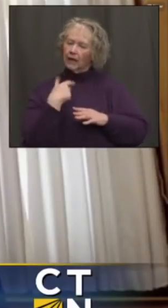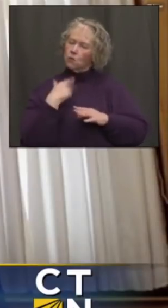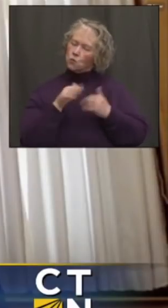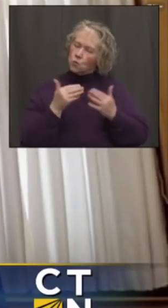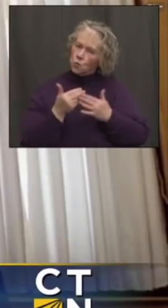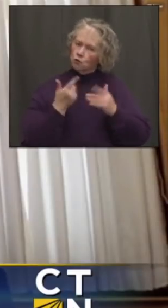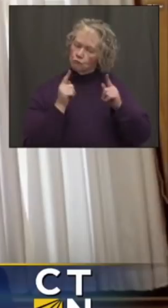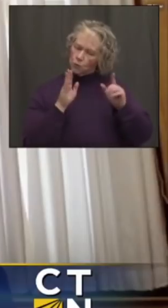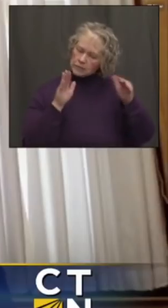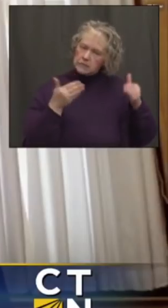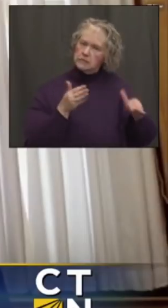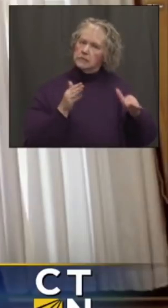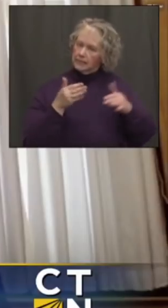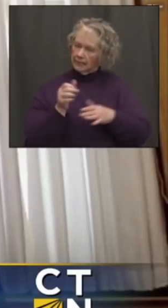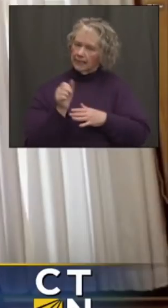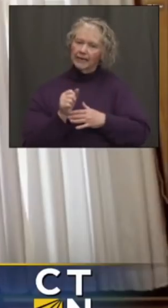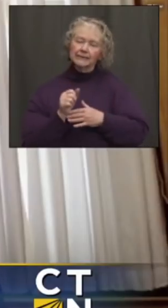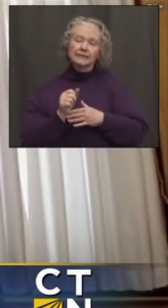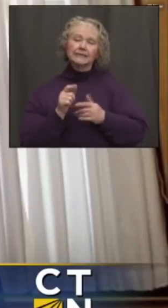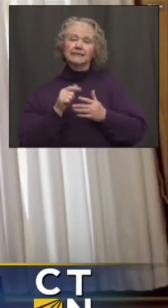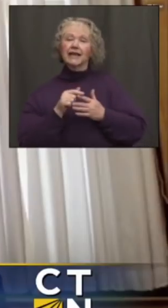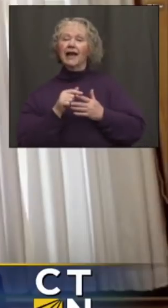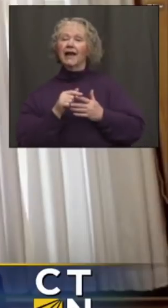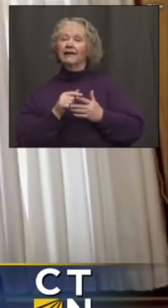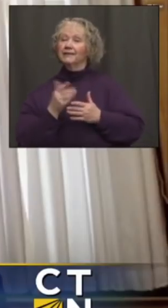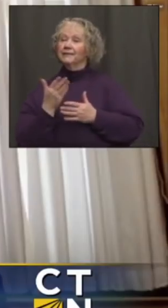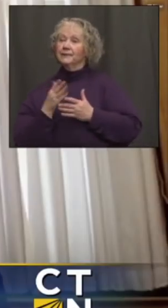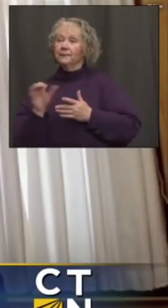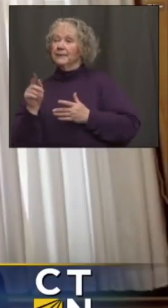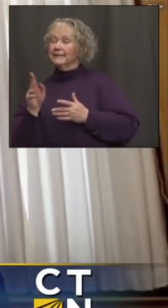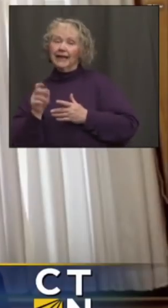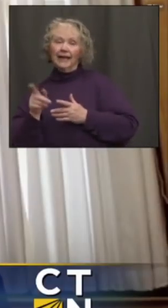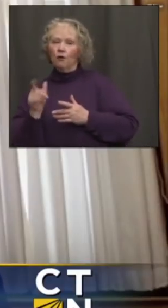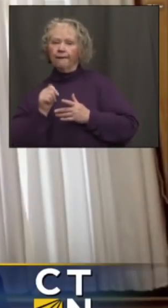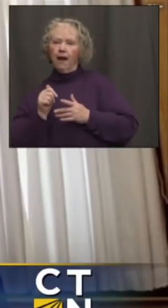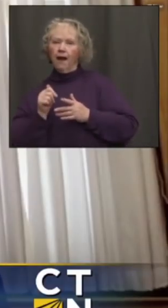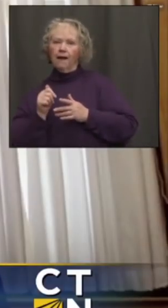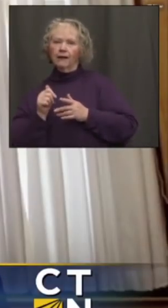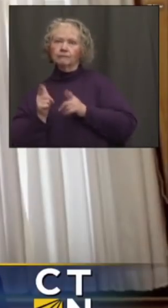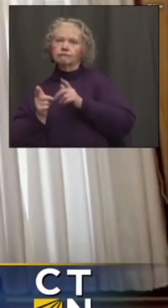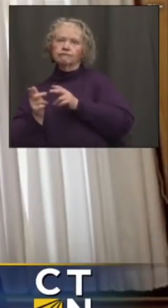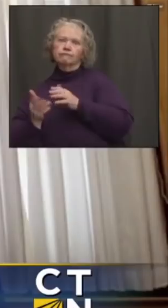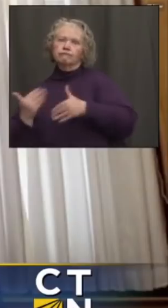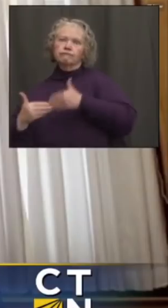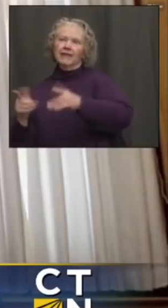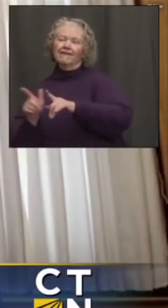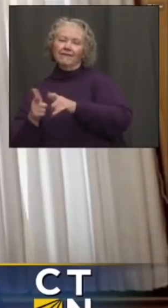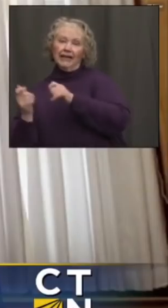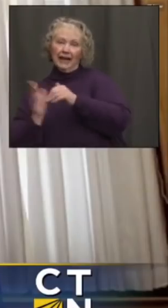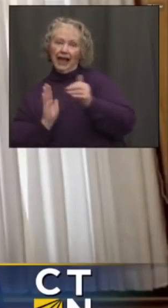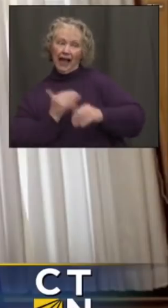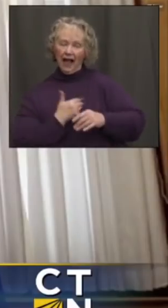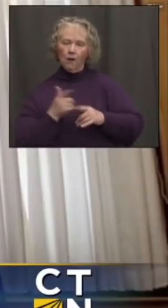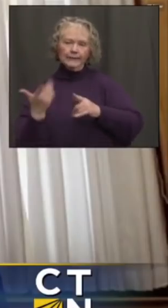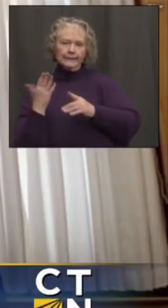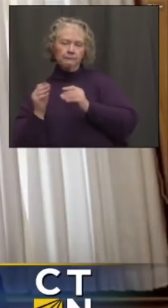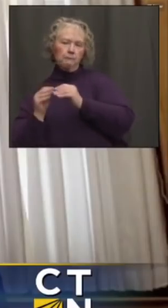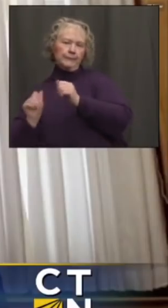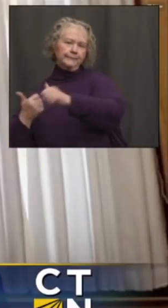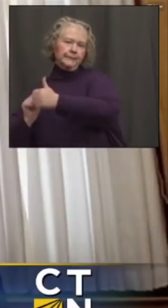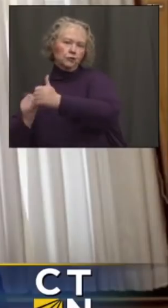Josh. I would add to that. The issue with the disparities is a national issue. We talk to our peers in other